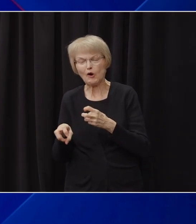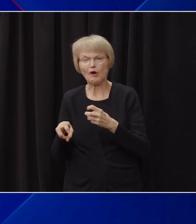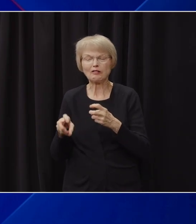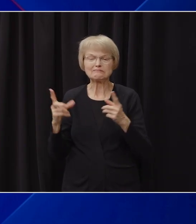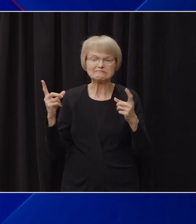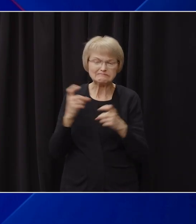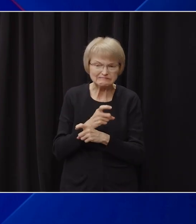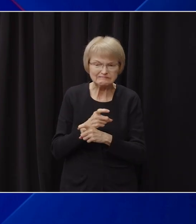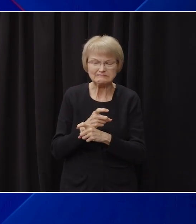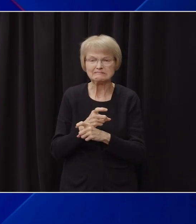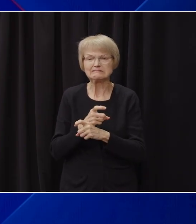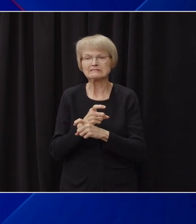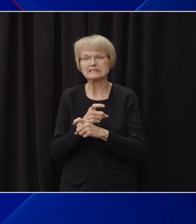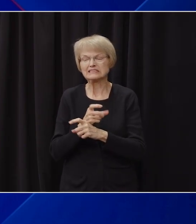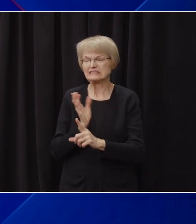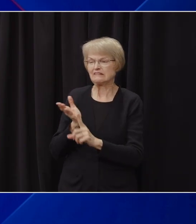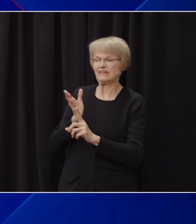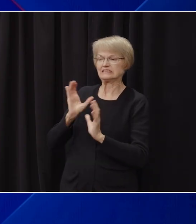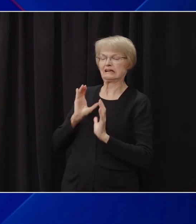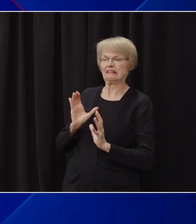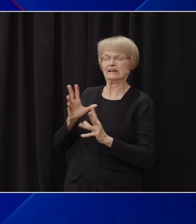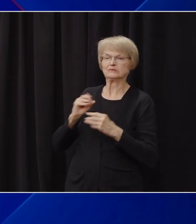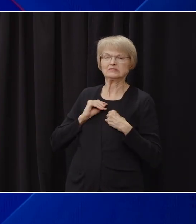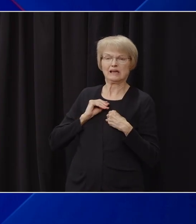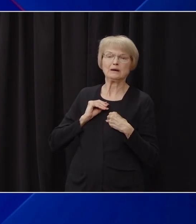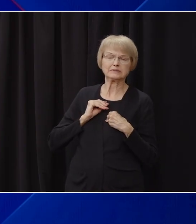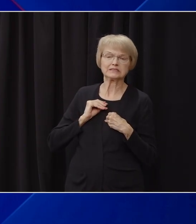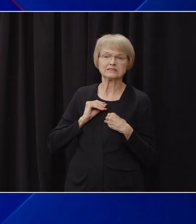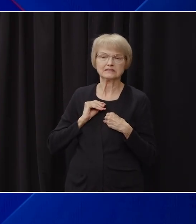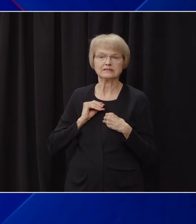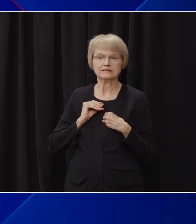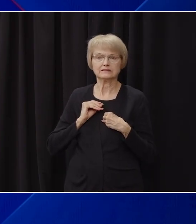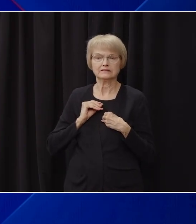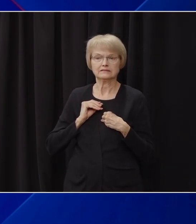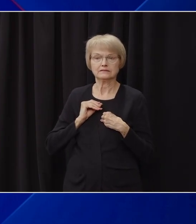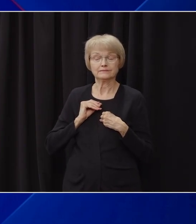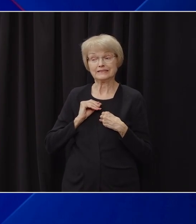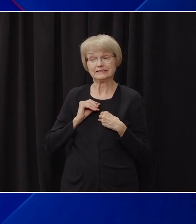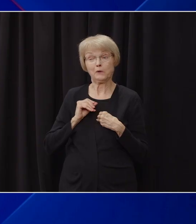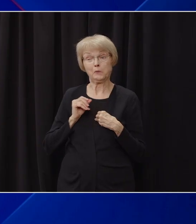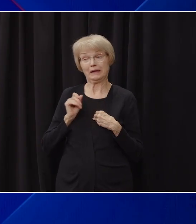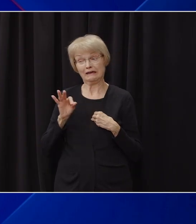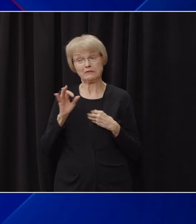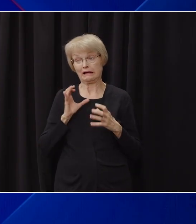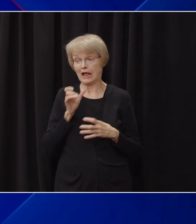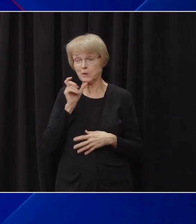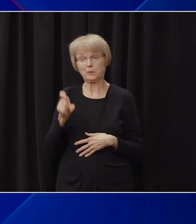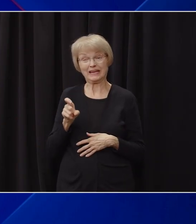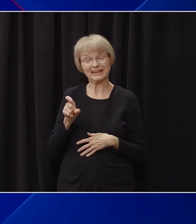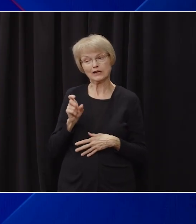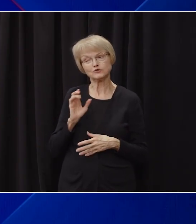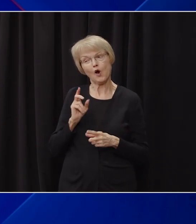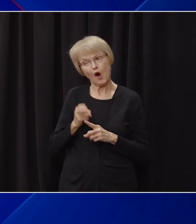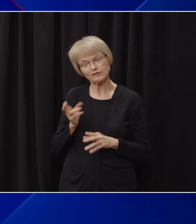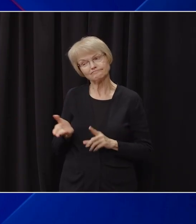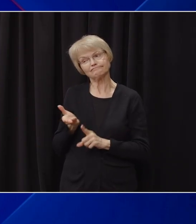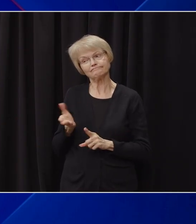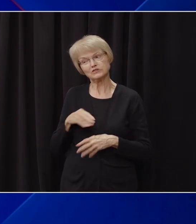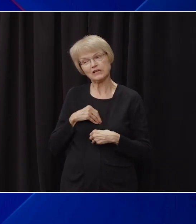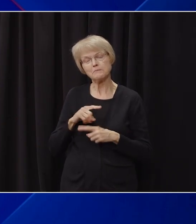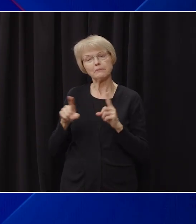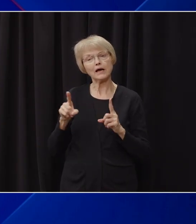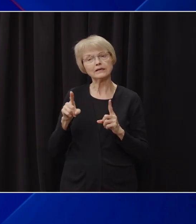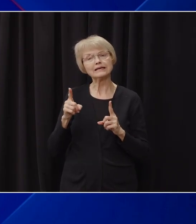always get the client to accept if they are not in need. But if we can